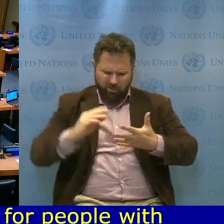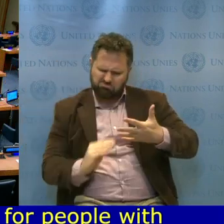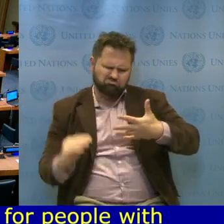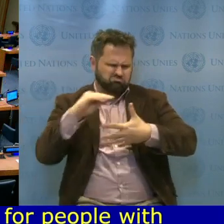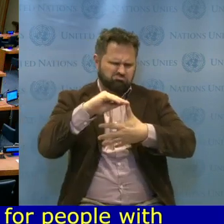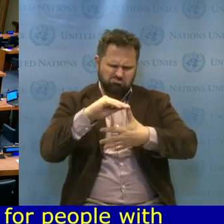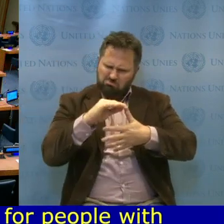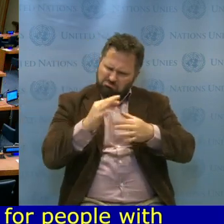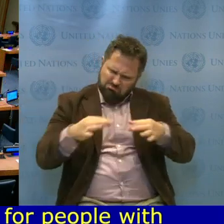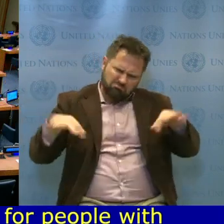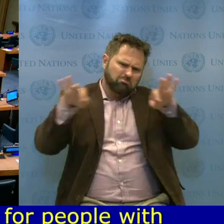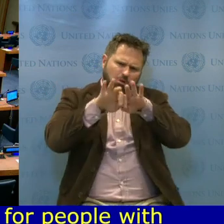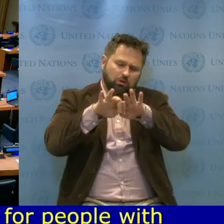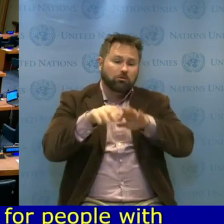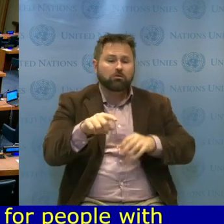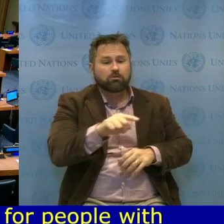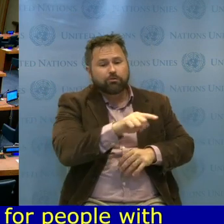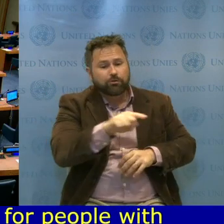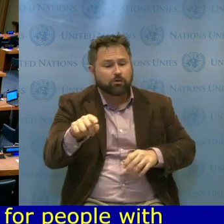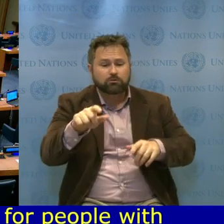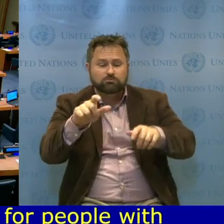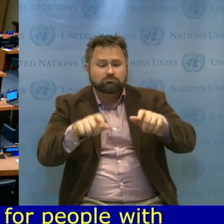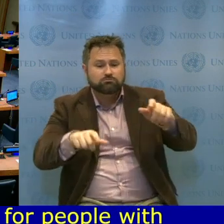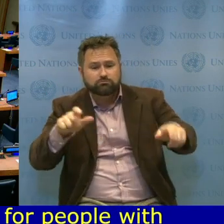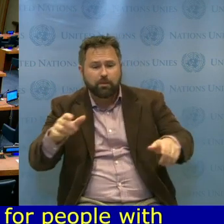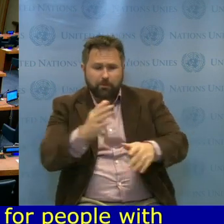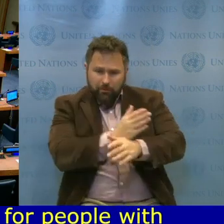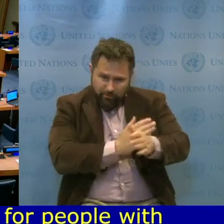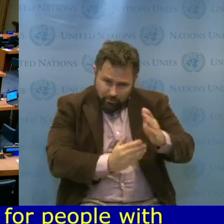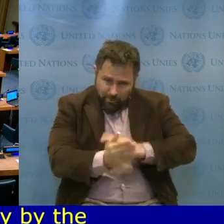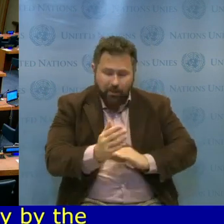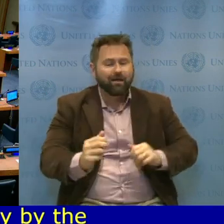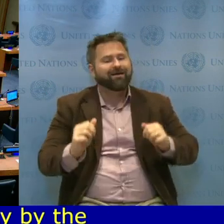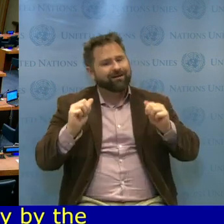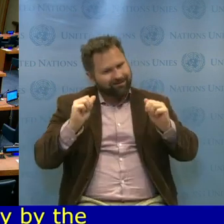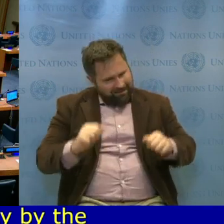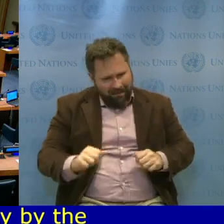people with disability have access to free medical care.